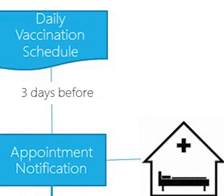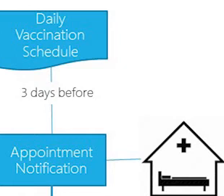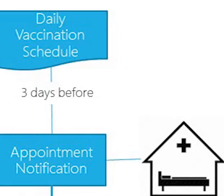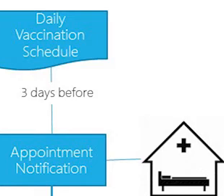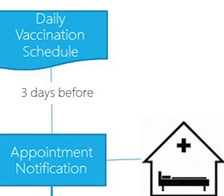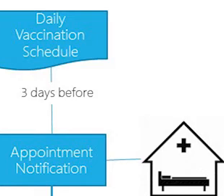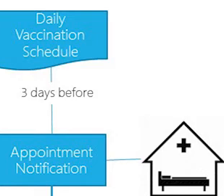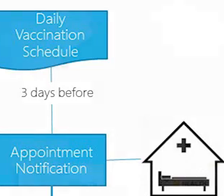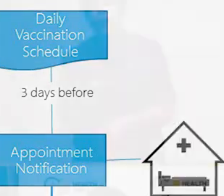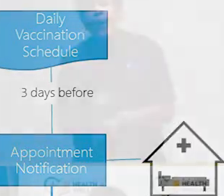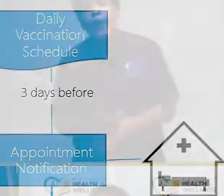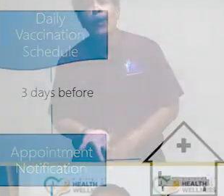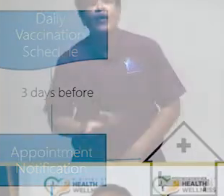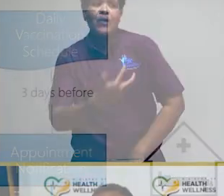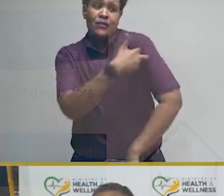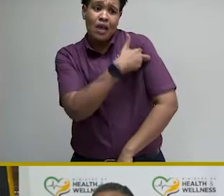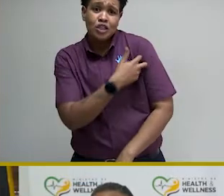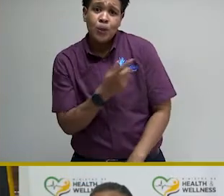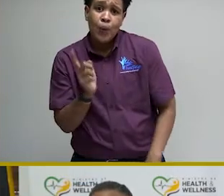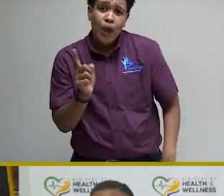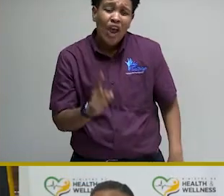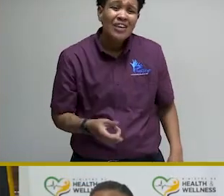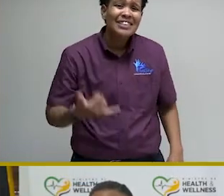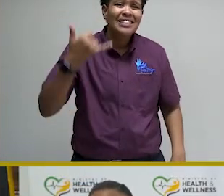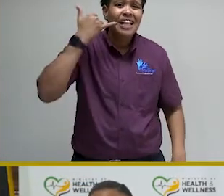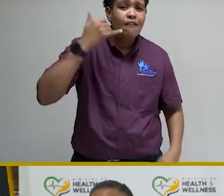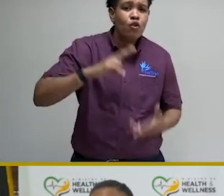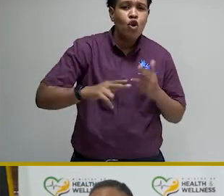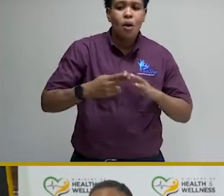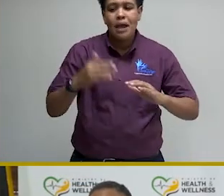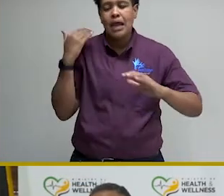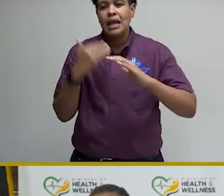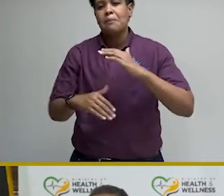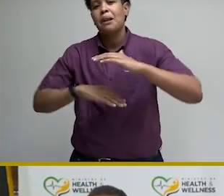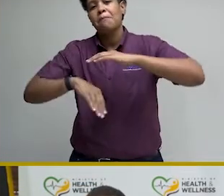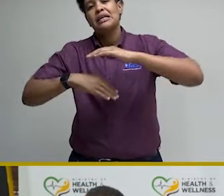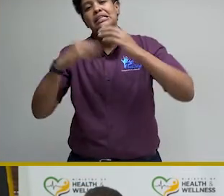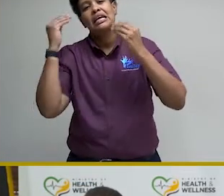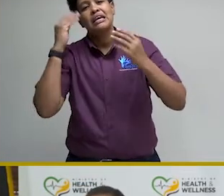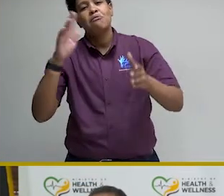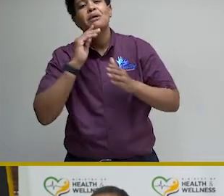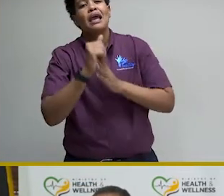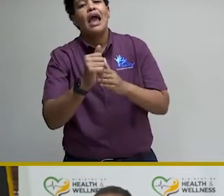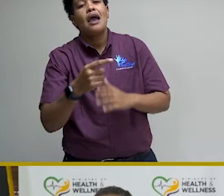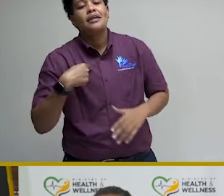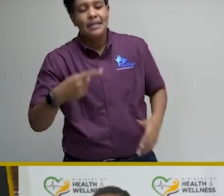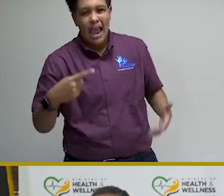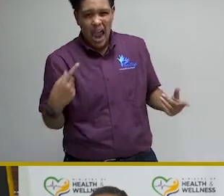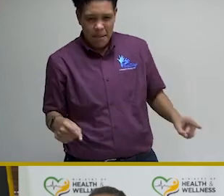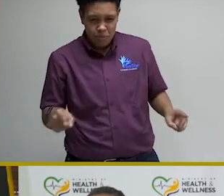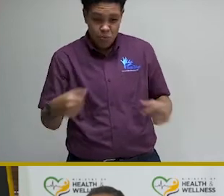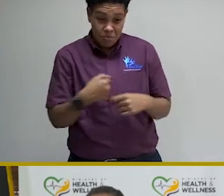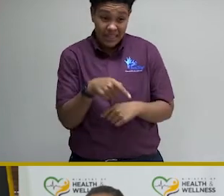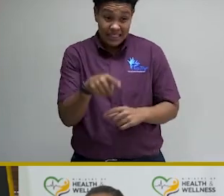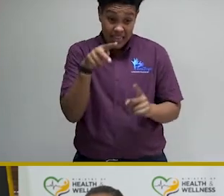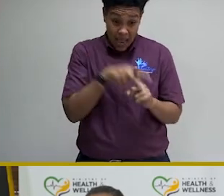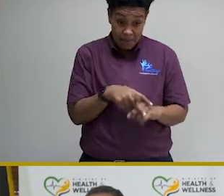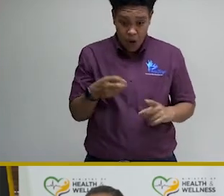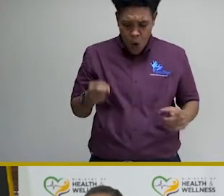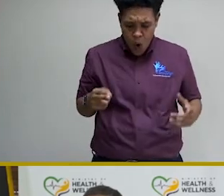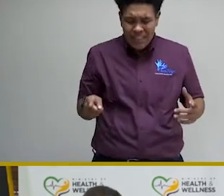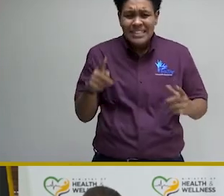at, your telephone number and email. Basic information that will guide us. Now you can make this application or